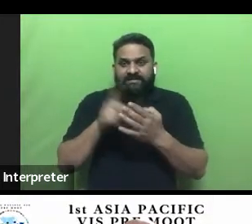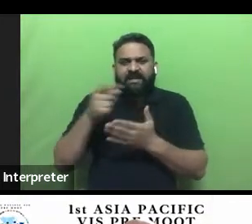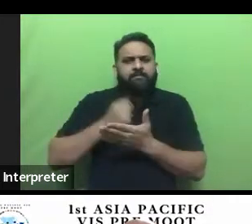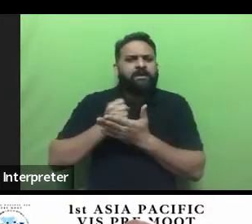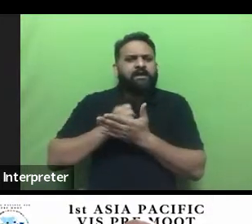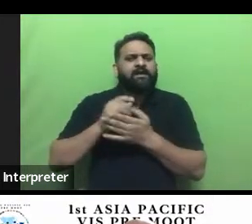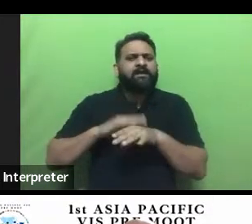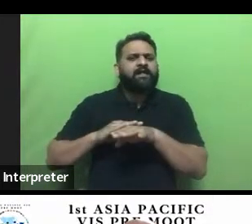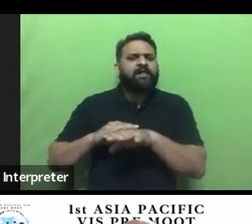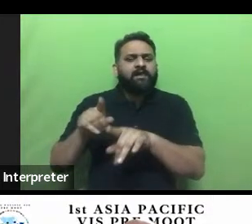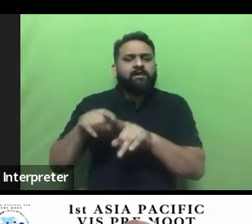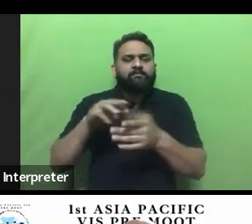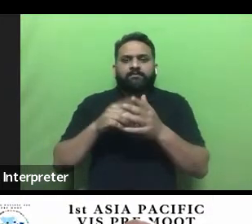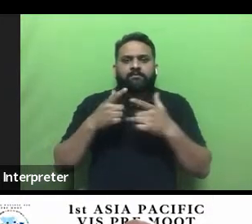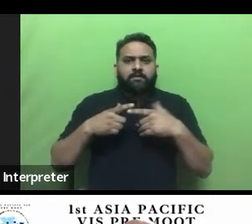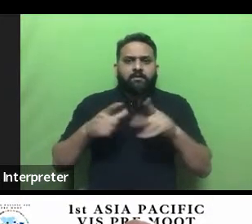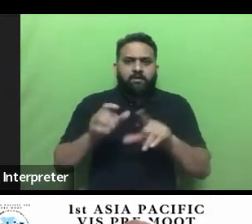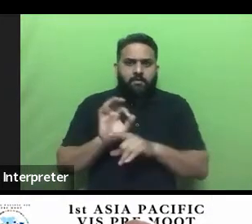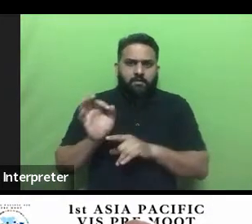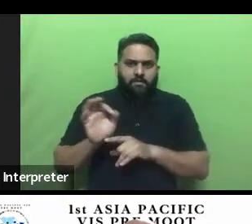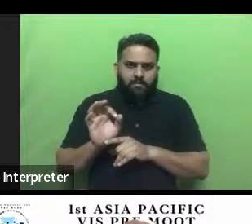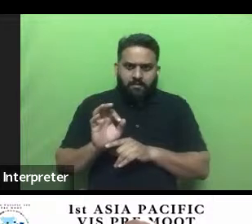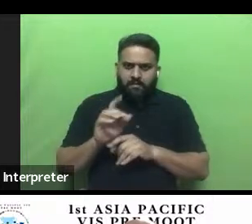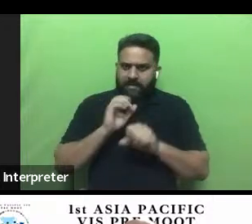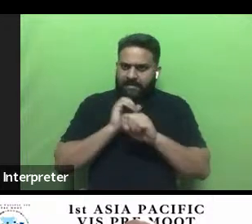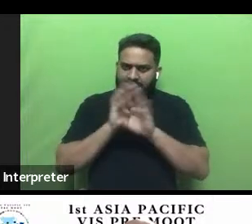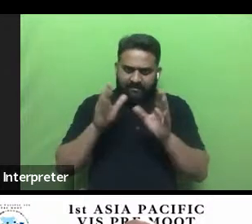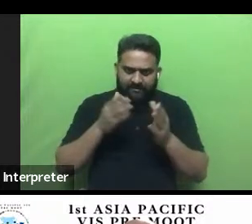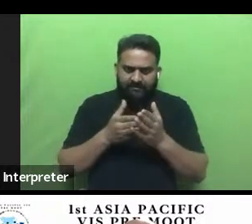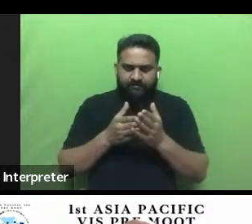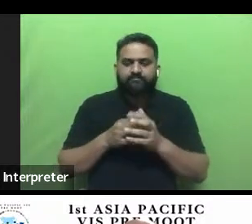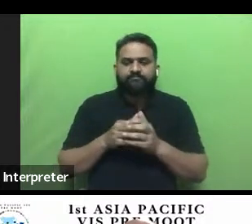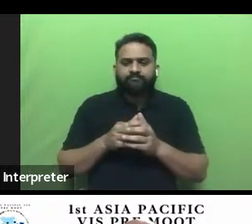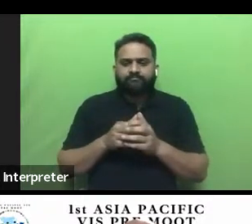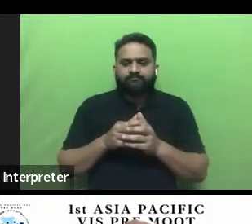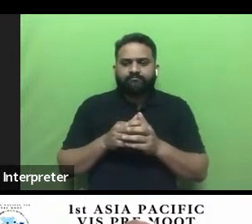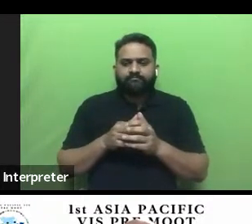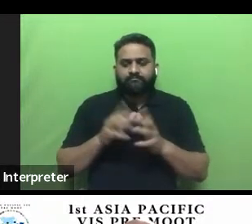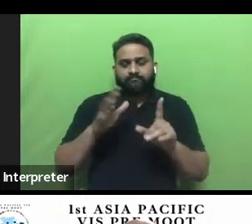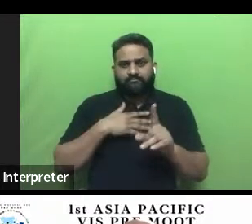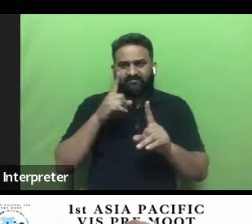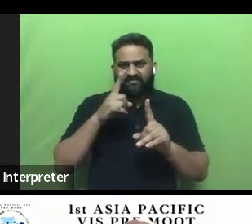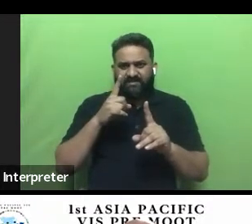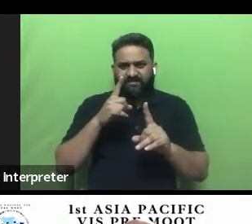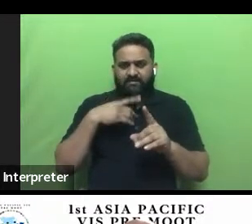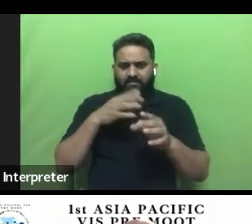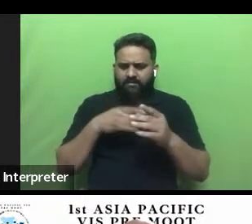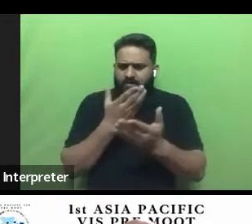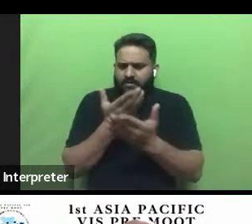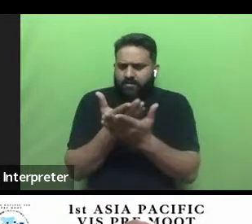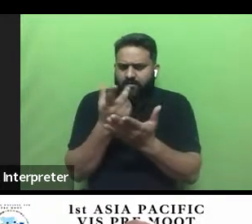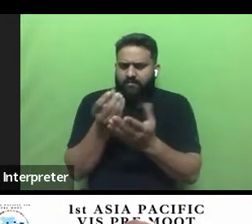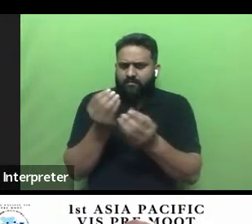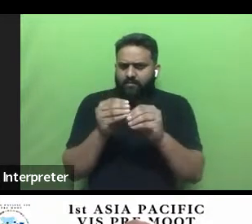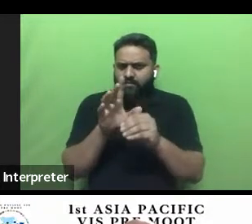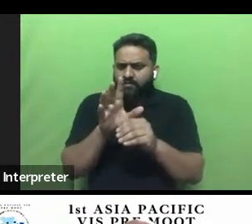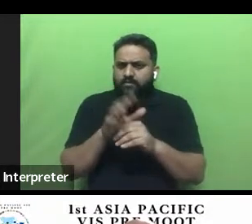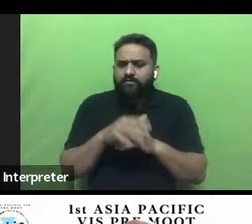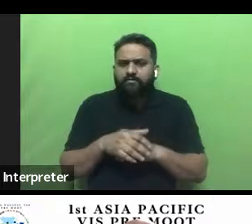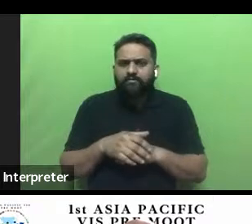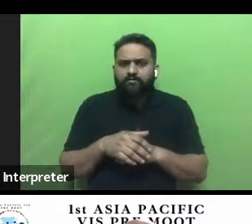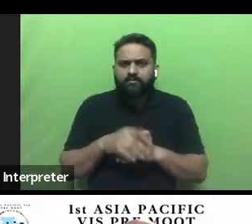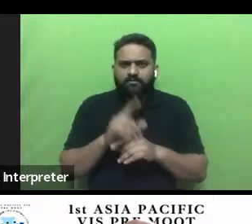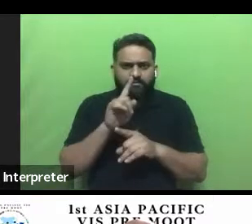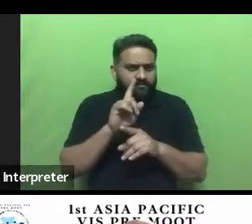allowed to prevent contract formation. I have 1 more brief submission to make, if I may, Madam Arbitrator. I see my minute is